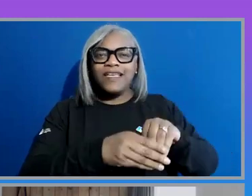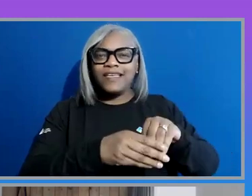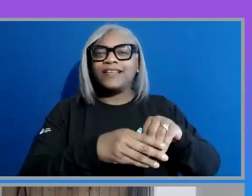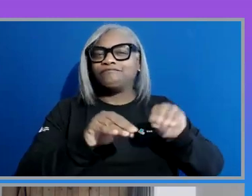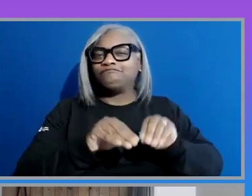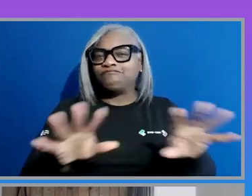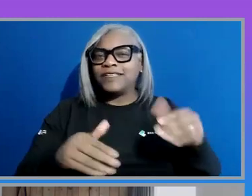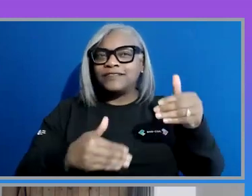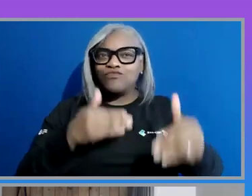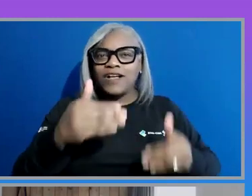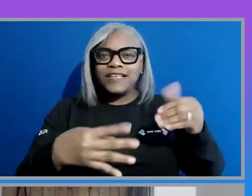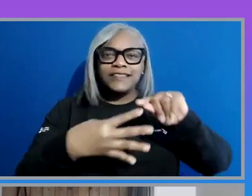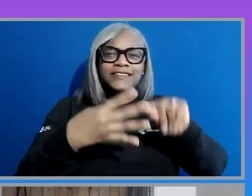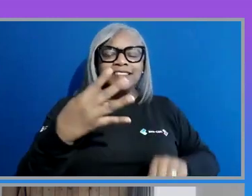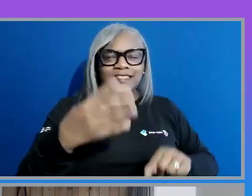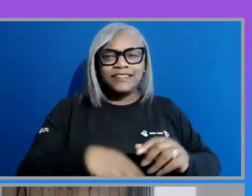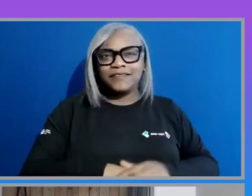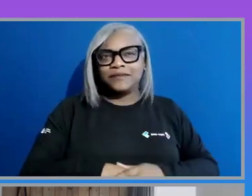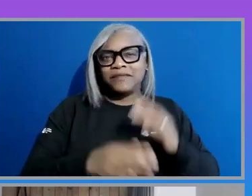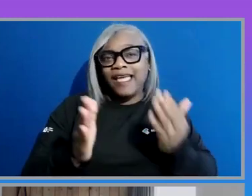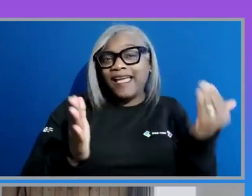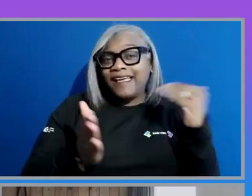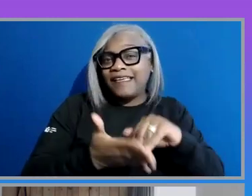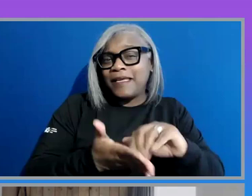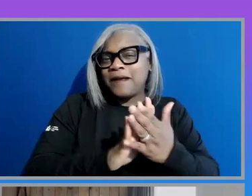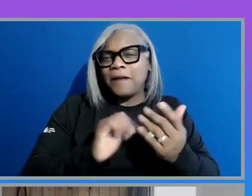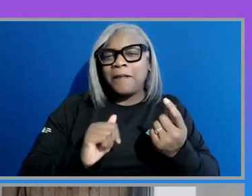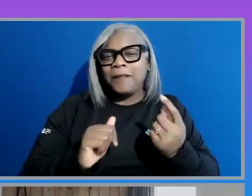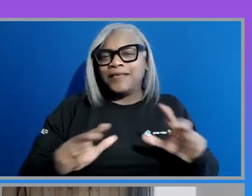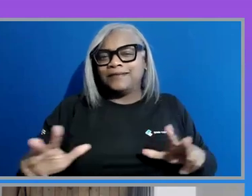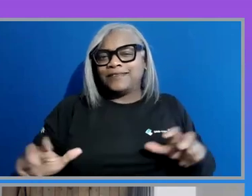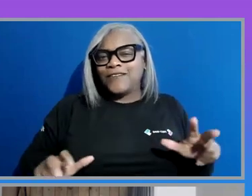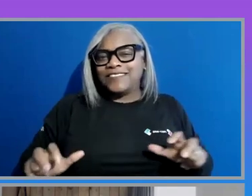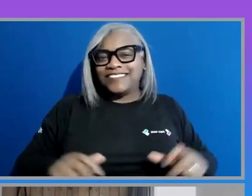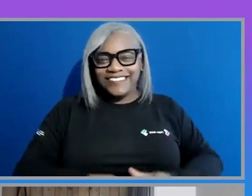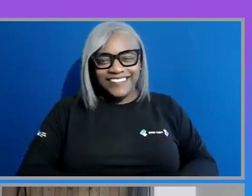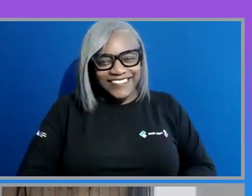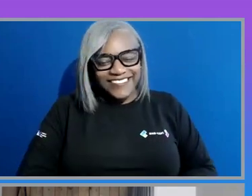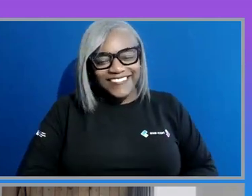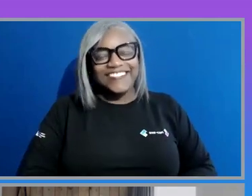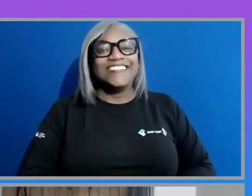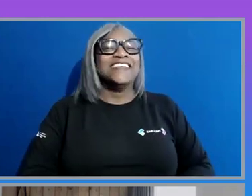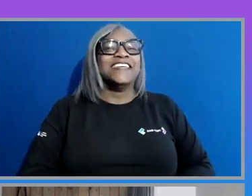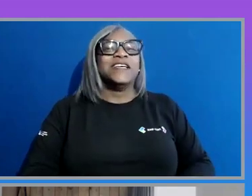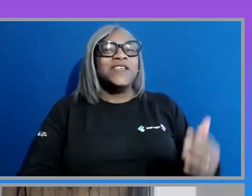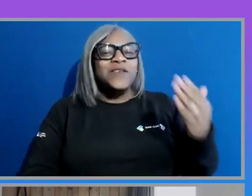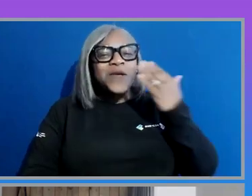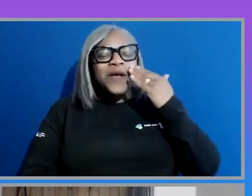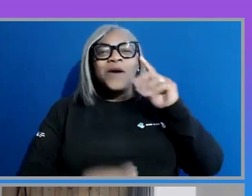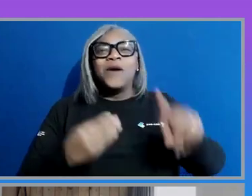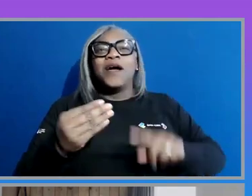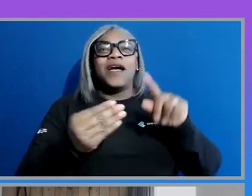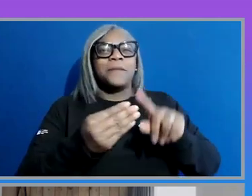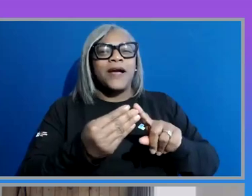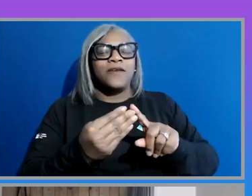release process, and be a little selfish. You know, there's such a thing as an age burst,